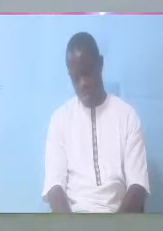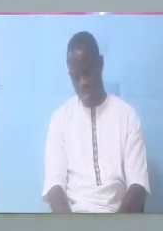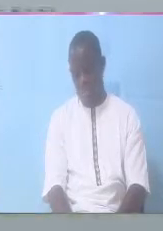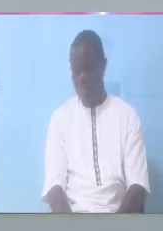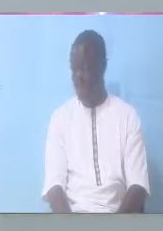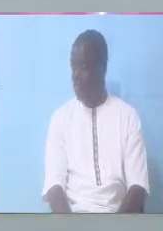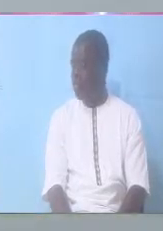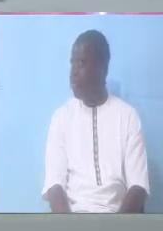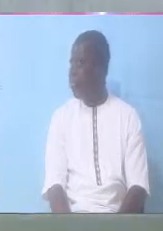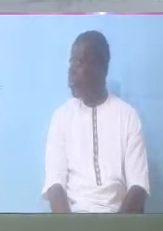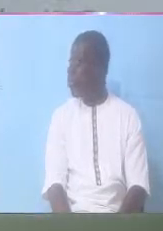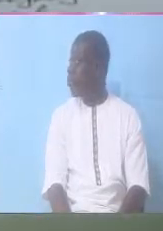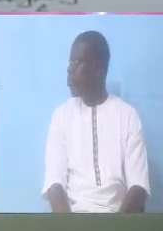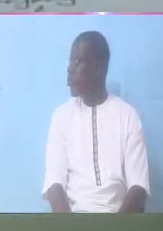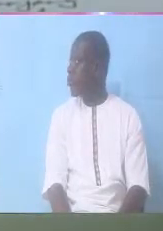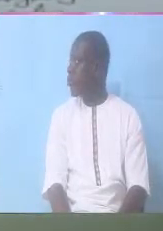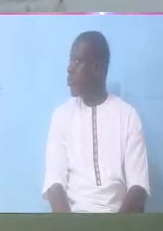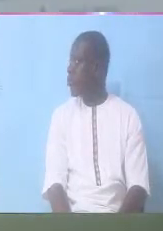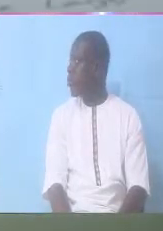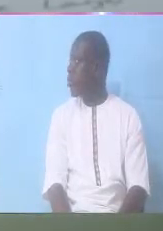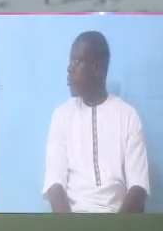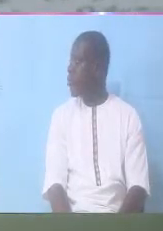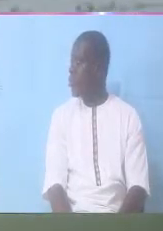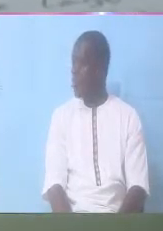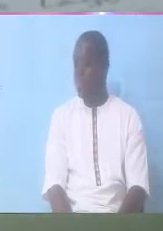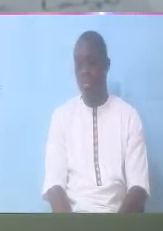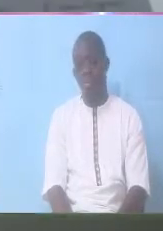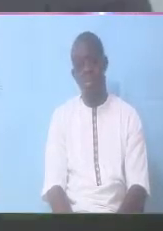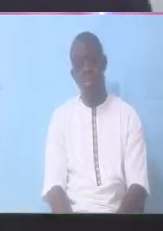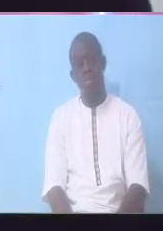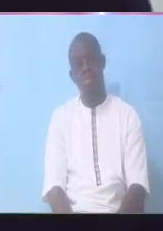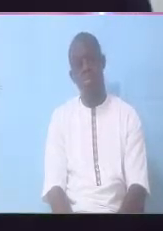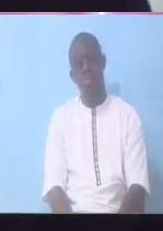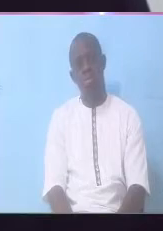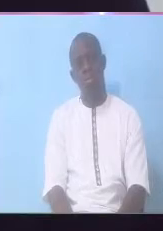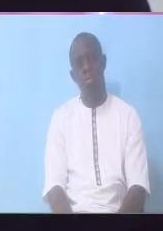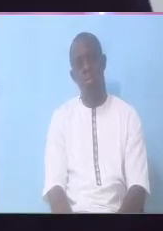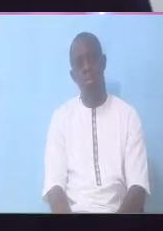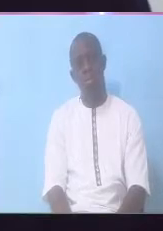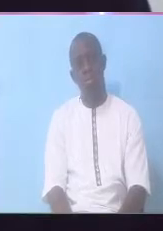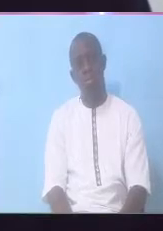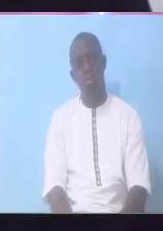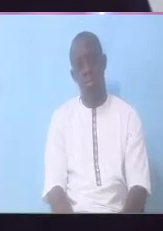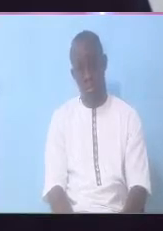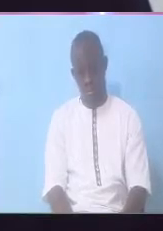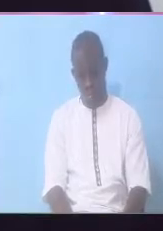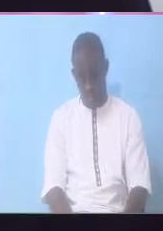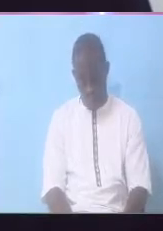Obi-Wan, pick the shot, please.